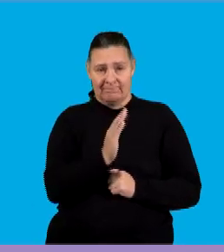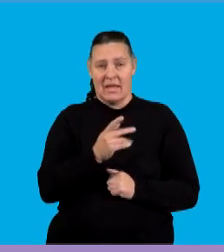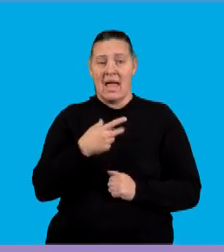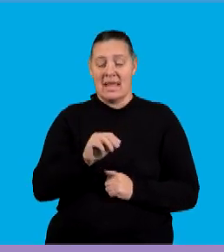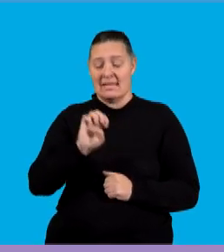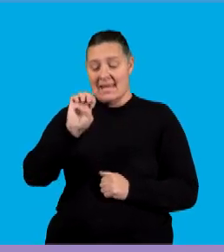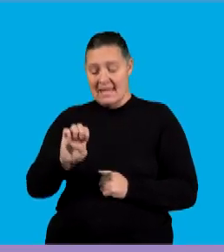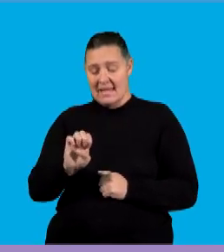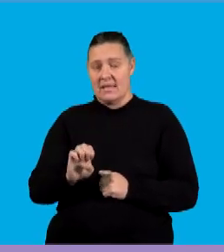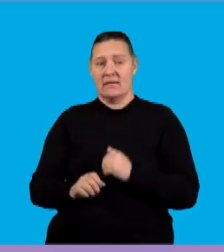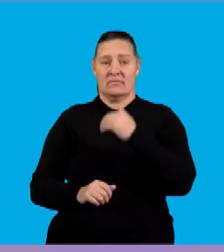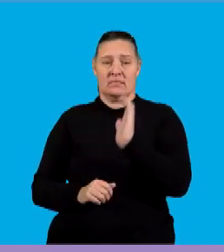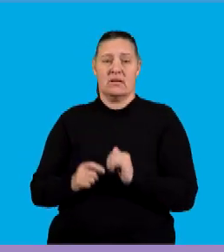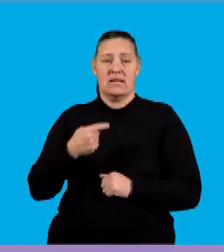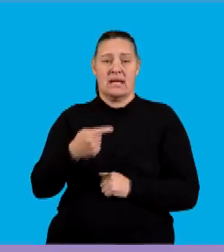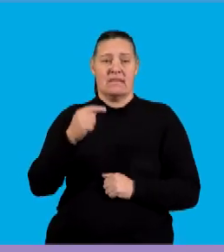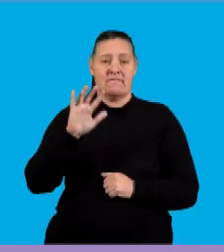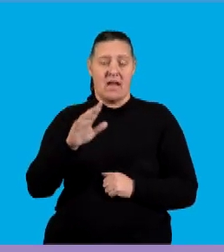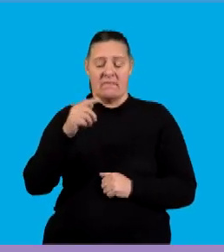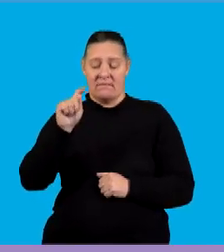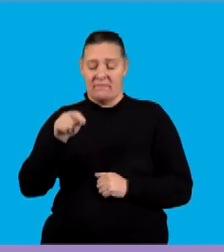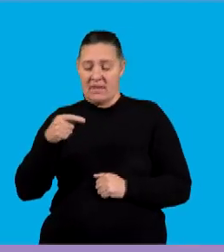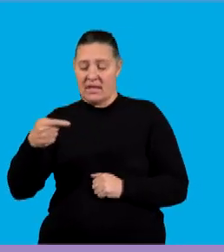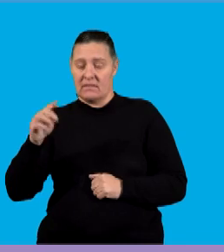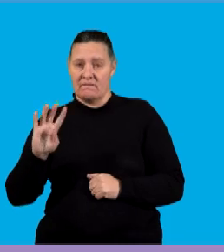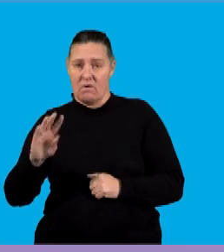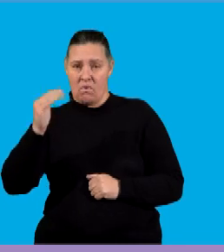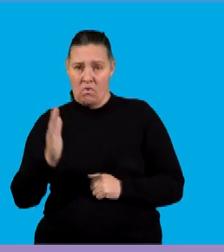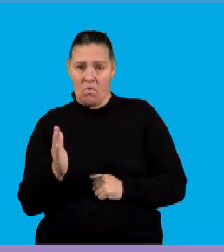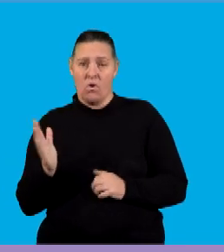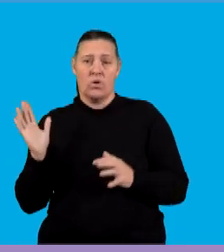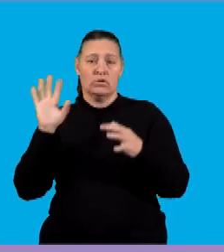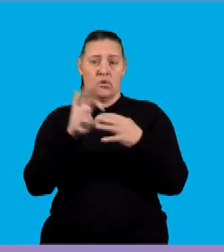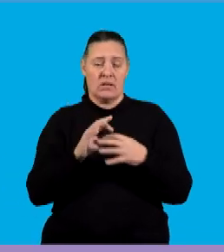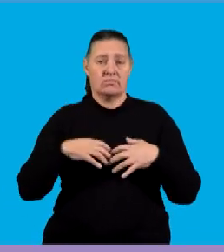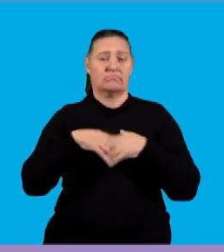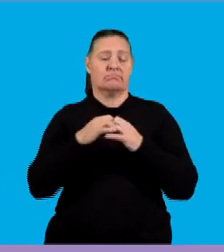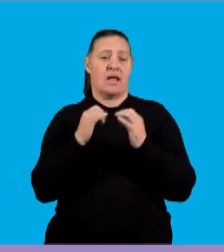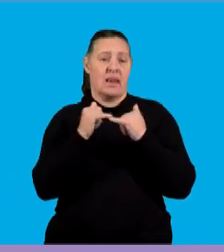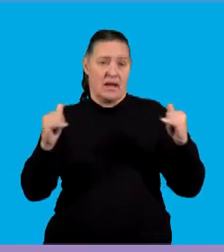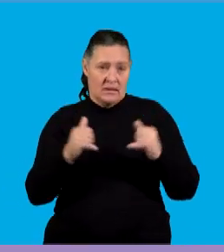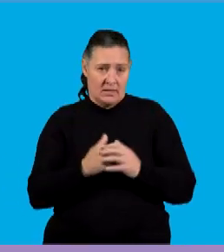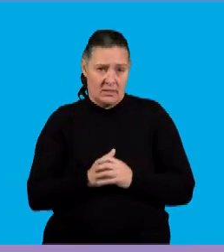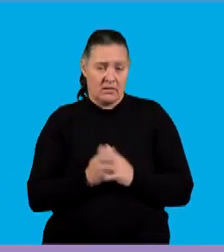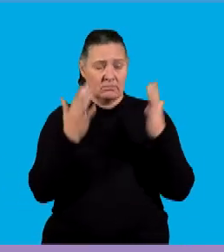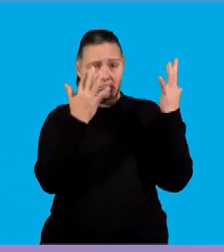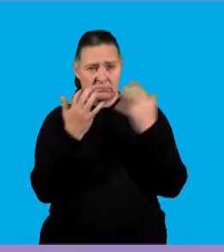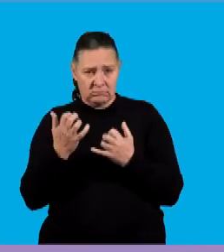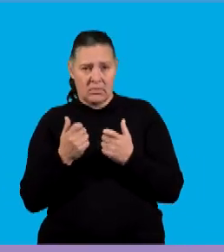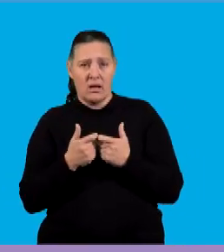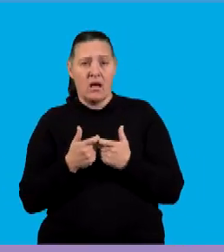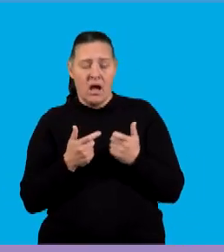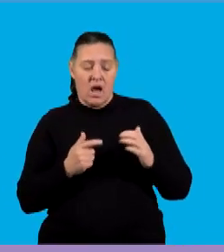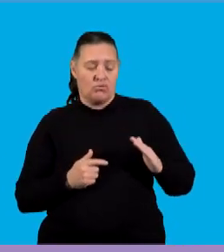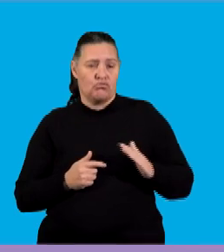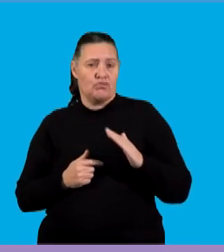-4, are joined to form a line, calculate the gradient of that line. So we are going to